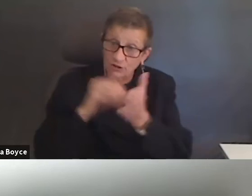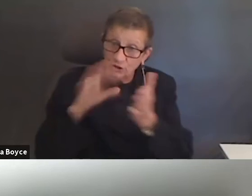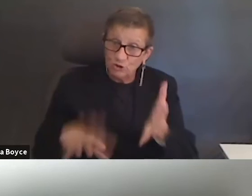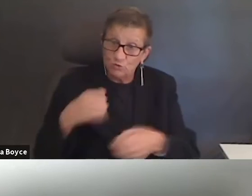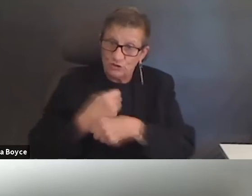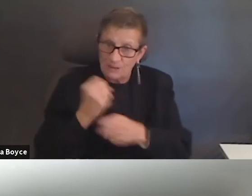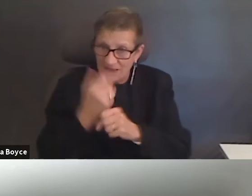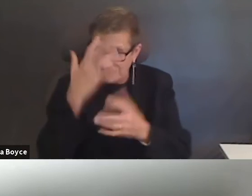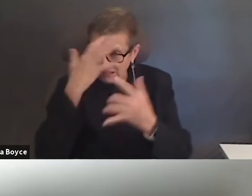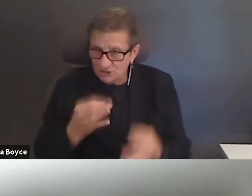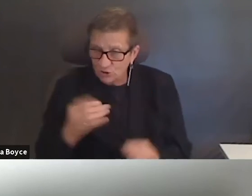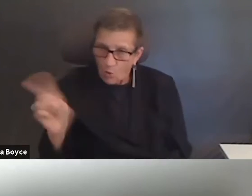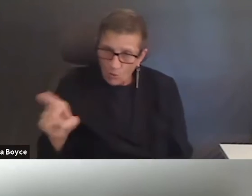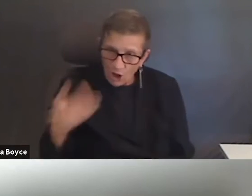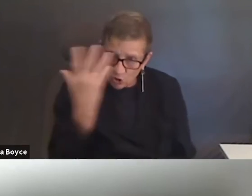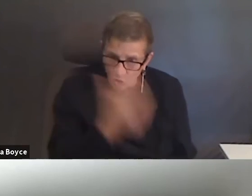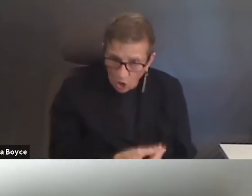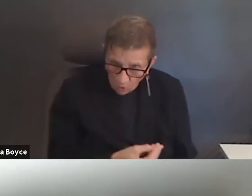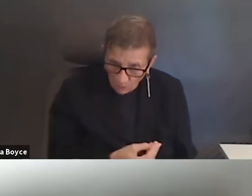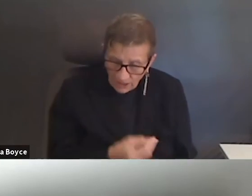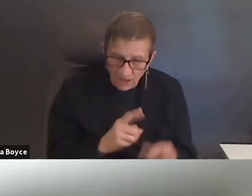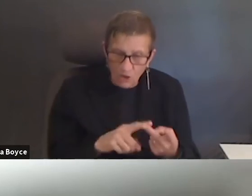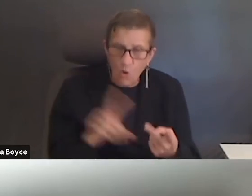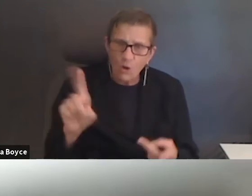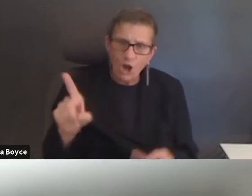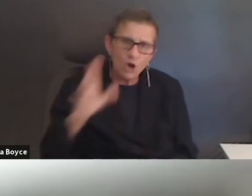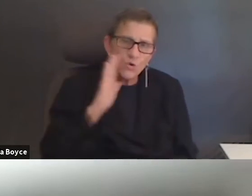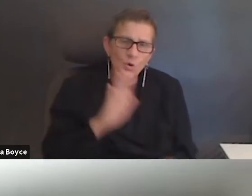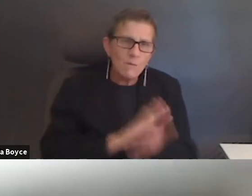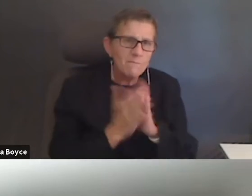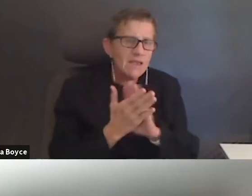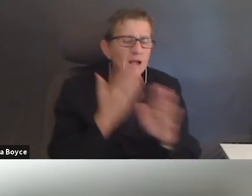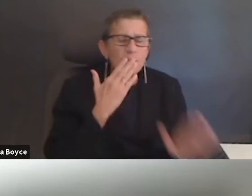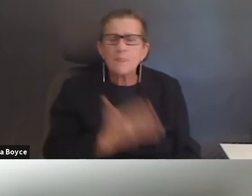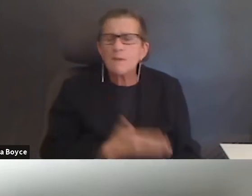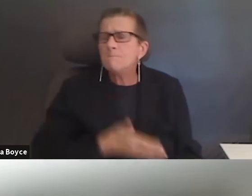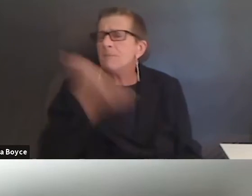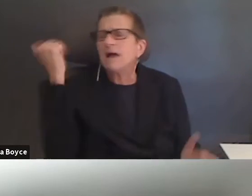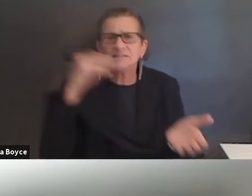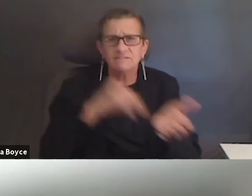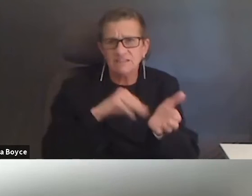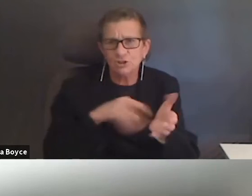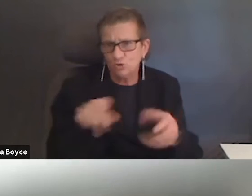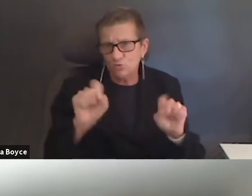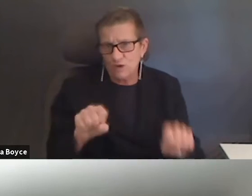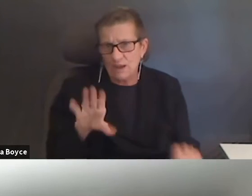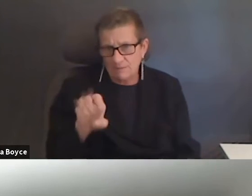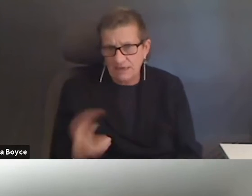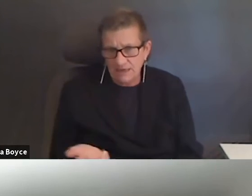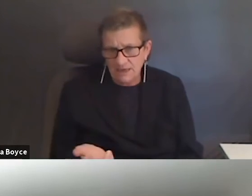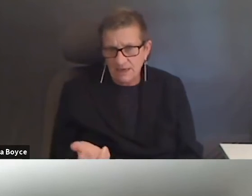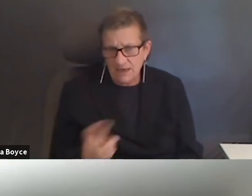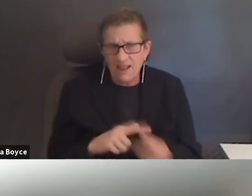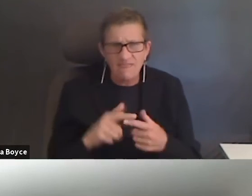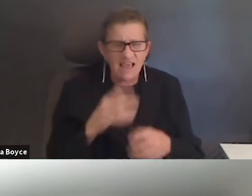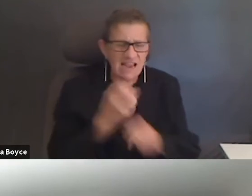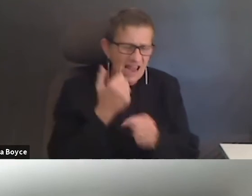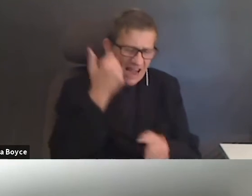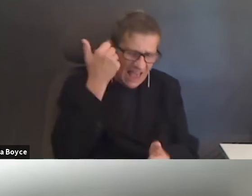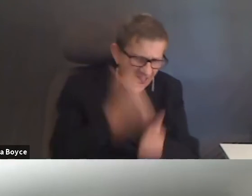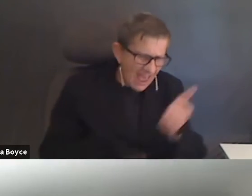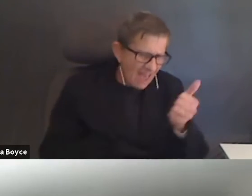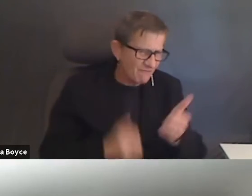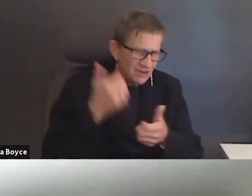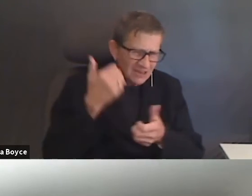where to go, where they will become the best physicians they can be and get every single amount of support that